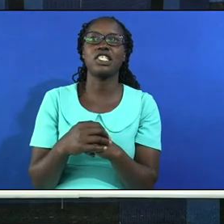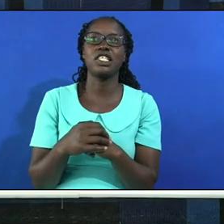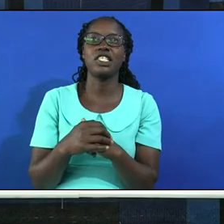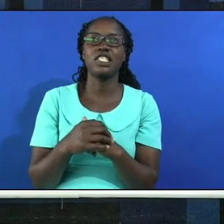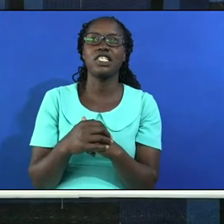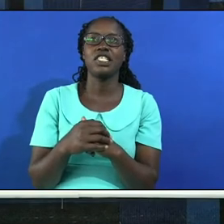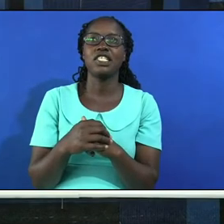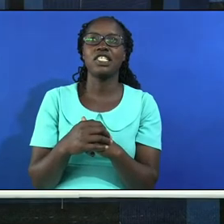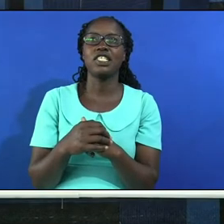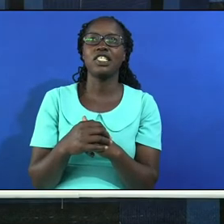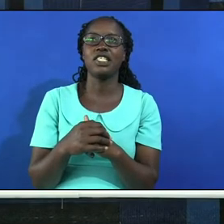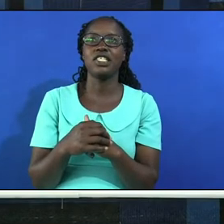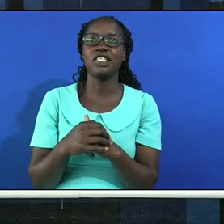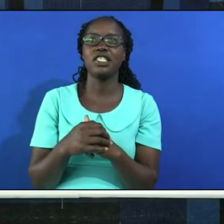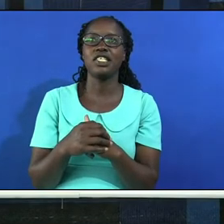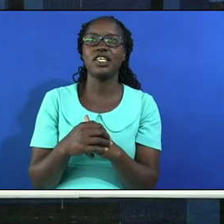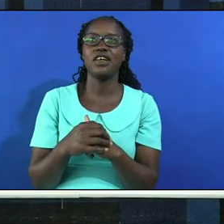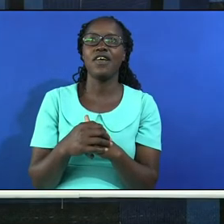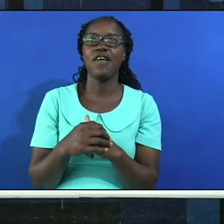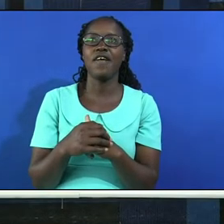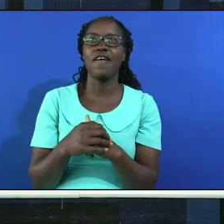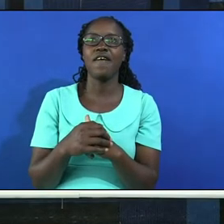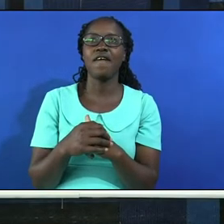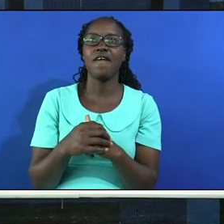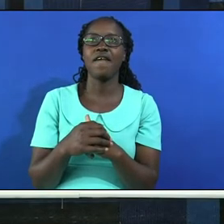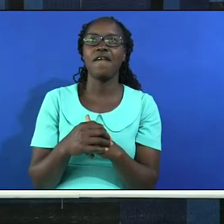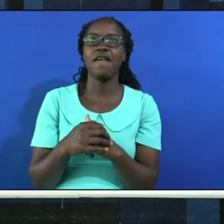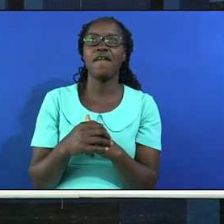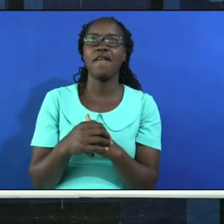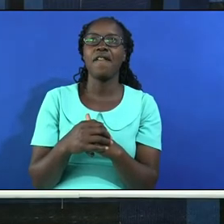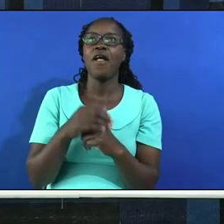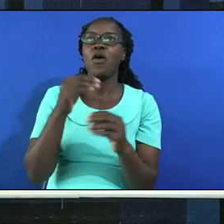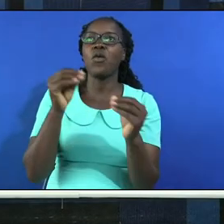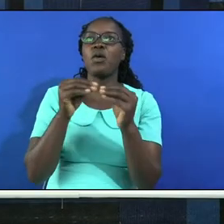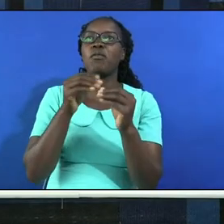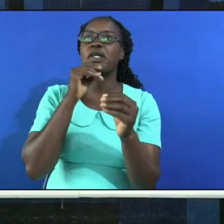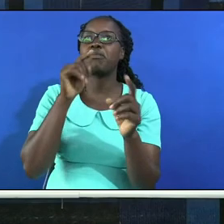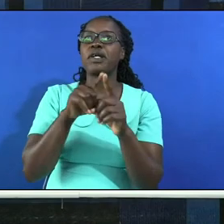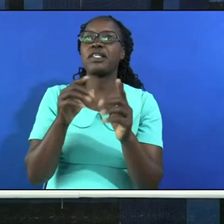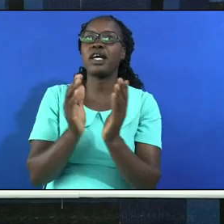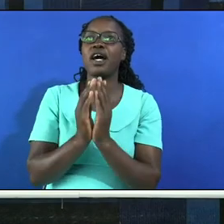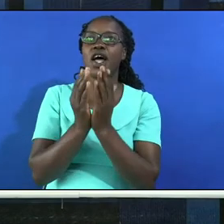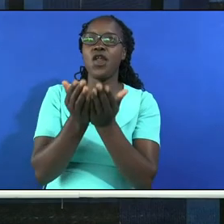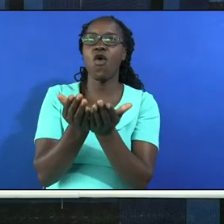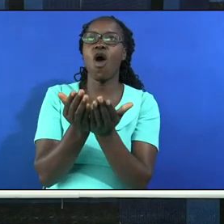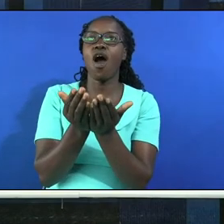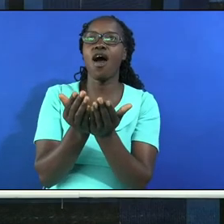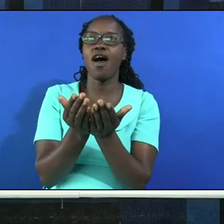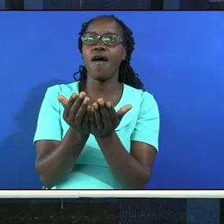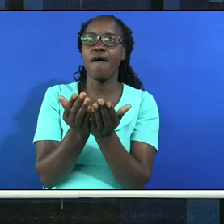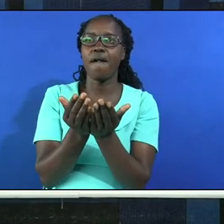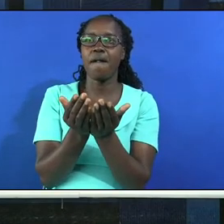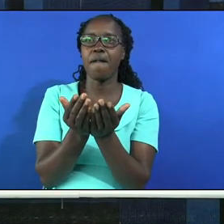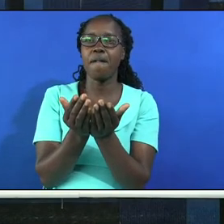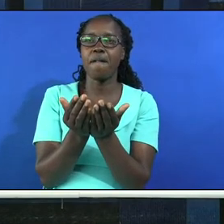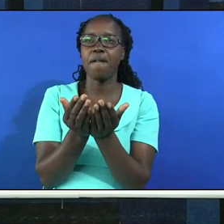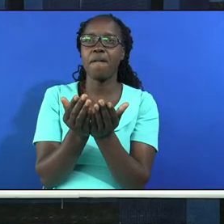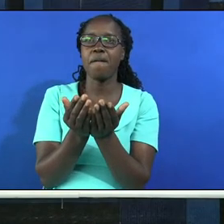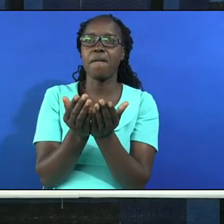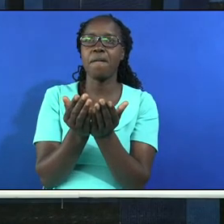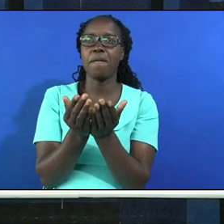Genesis chapter 6, verse 13 and 14, we meet Brother Noah. Brother Noah. Genesis chapter 6, verse 13 and